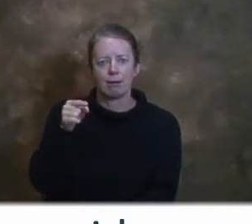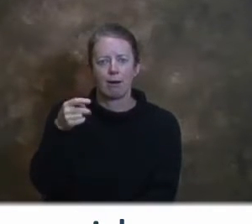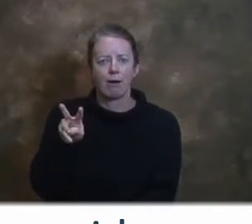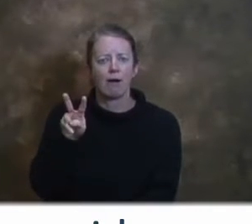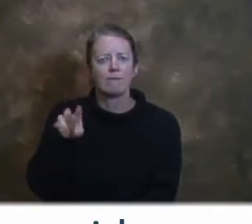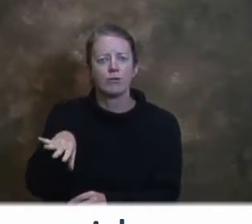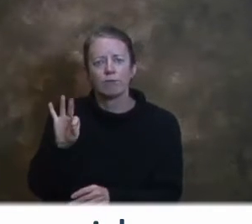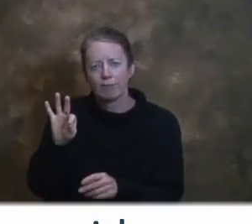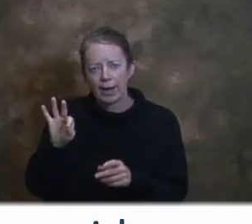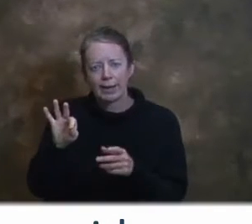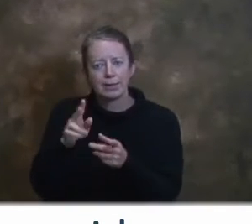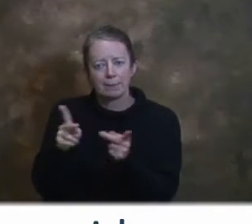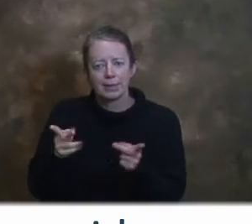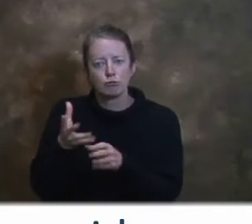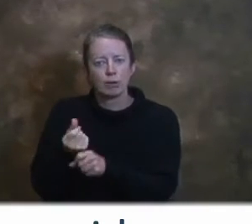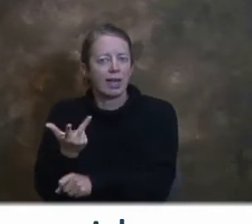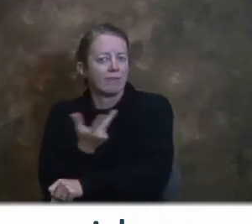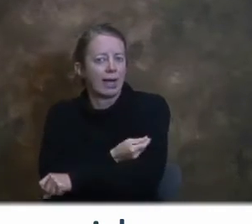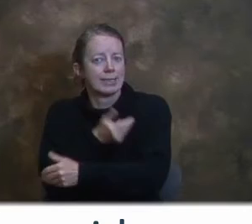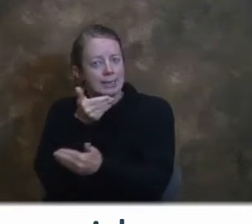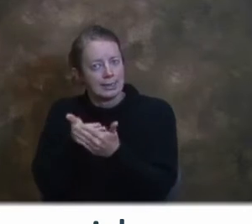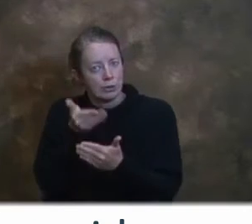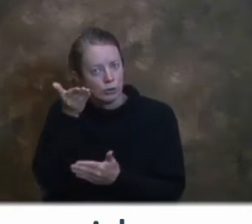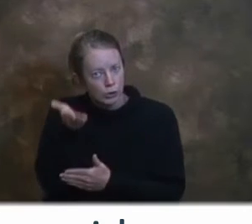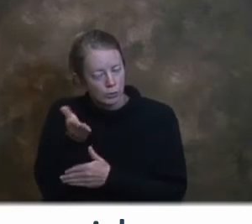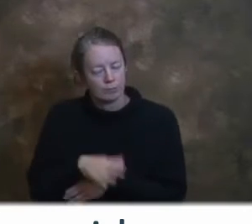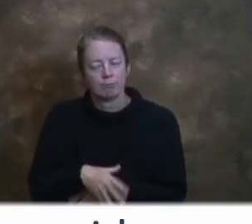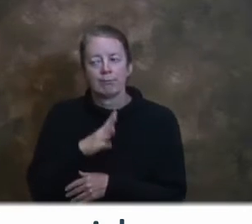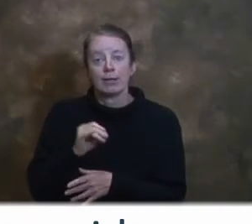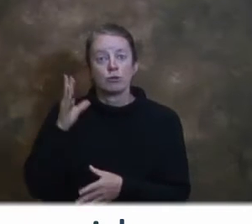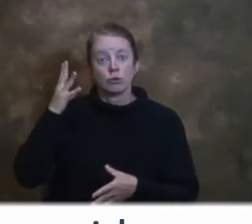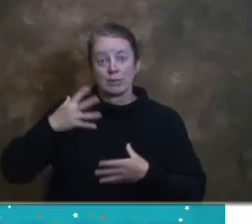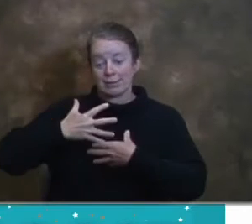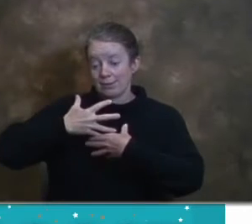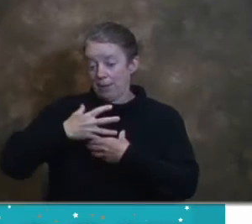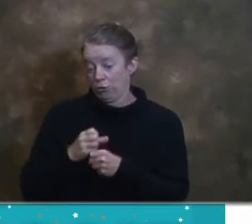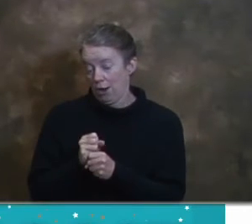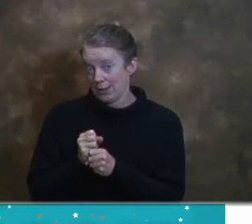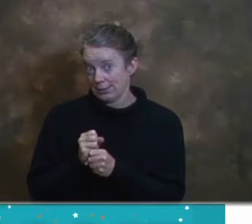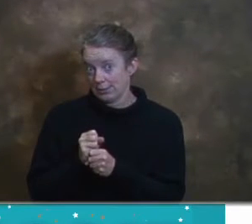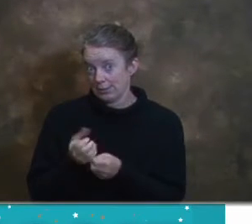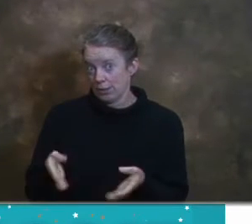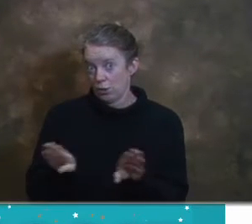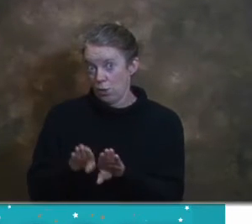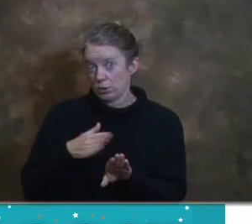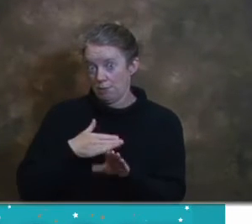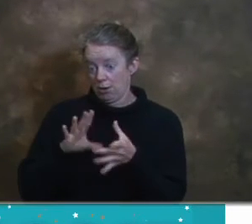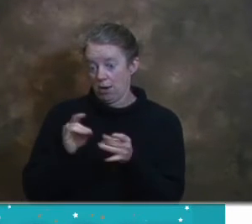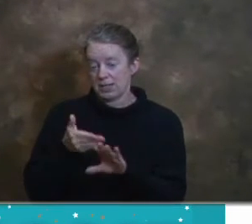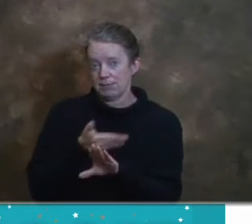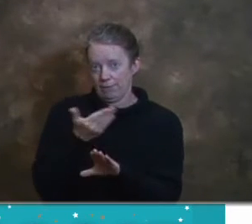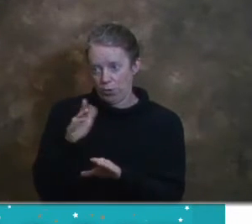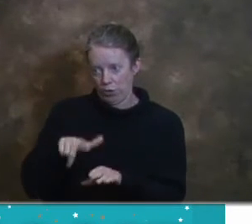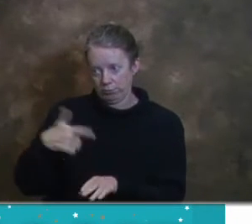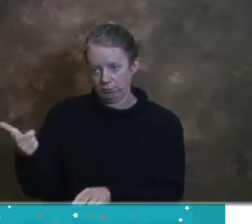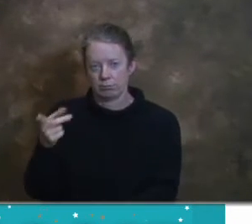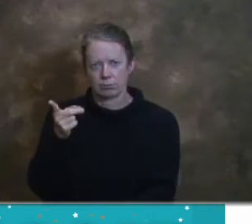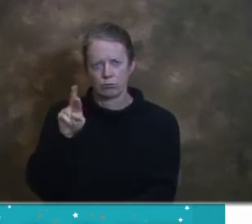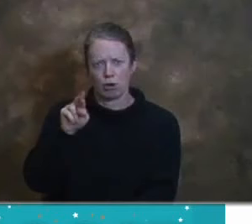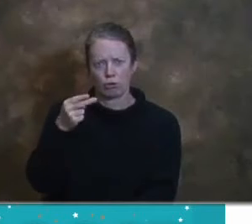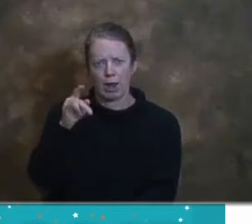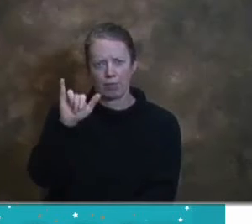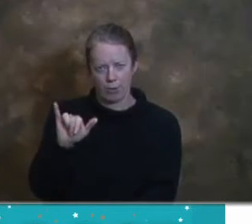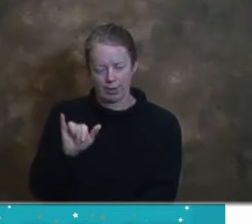near you. And then just in summary, to close us all out before Dr. Hathaway provides